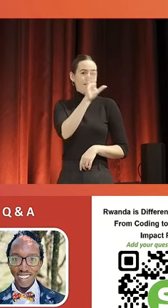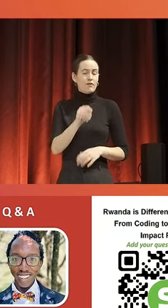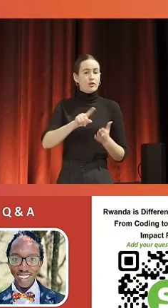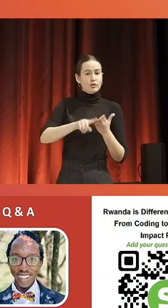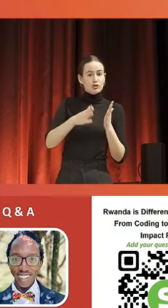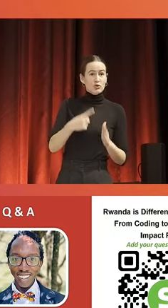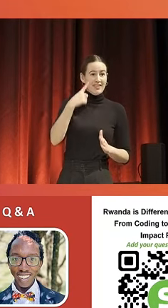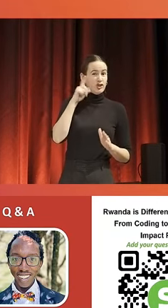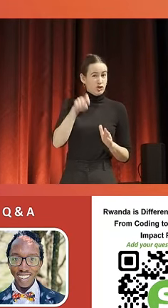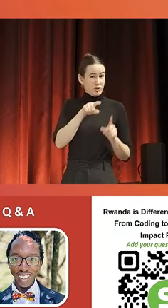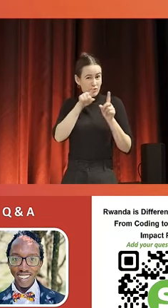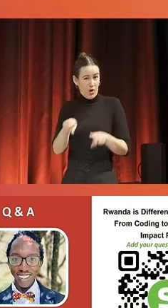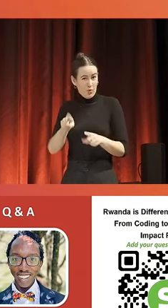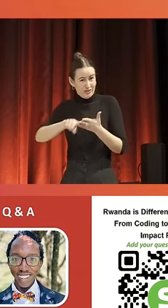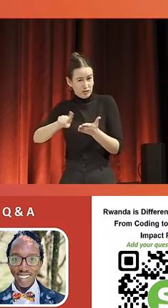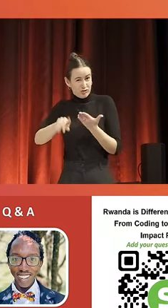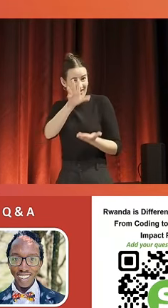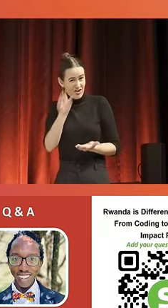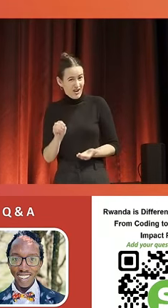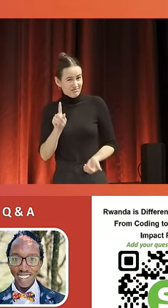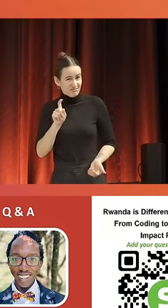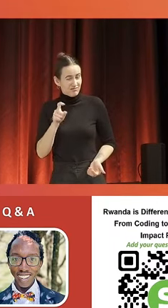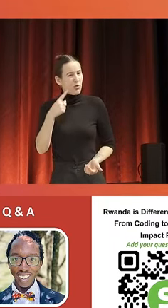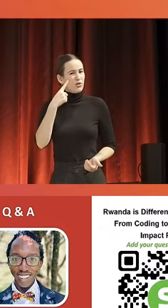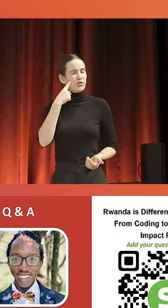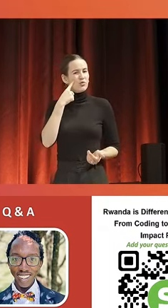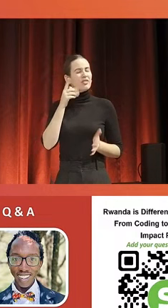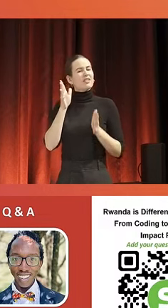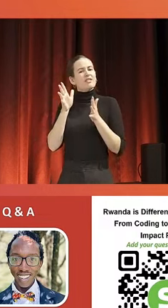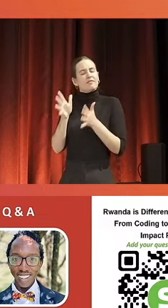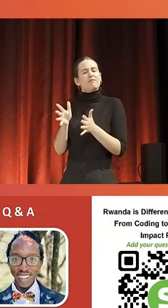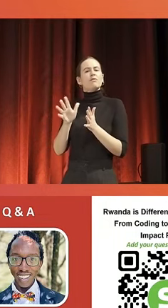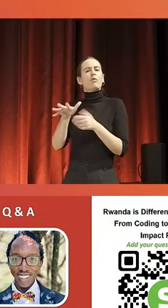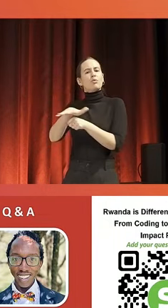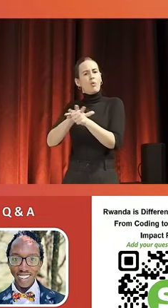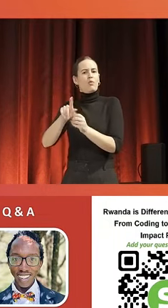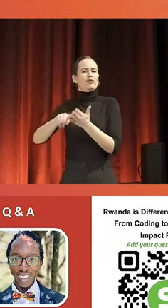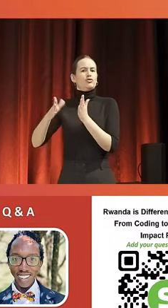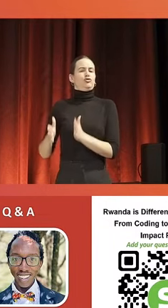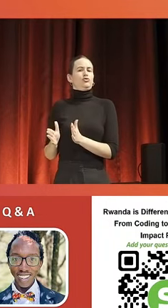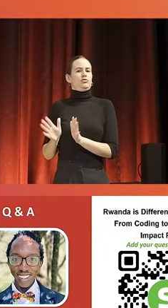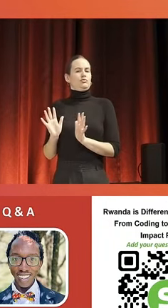in Africa, or should this challenge be left to local researchers?